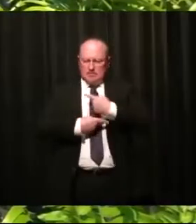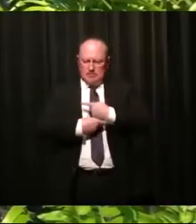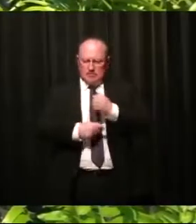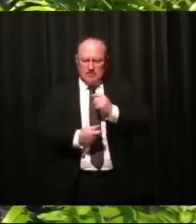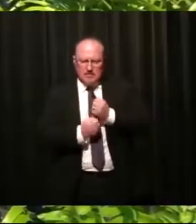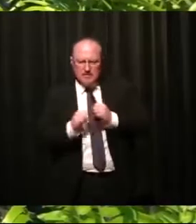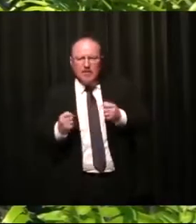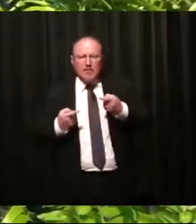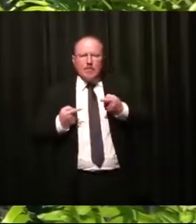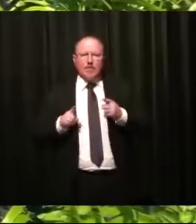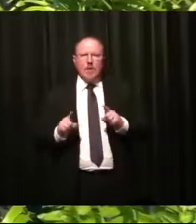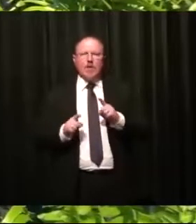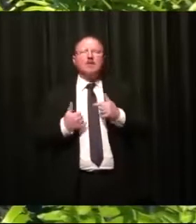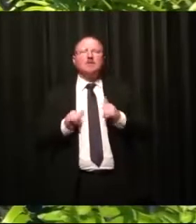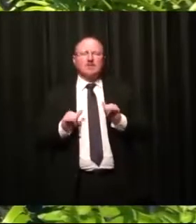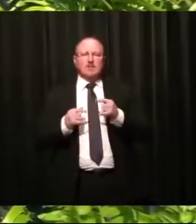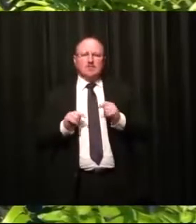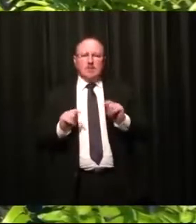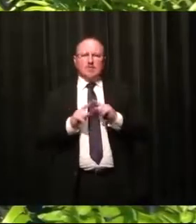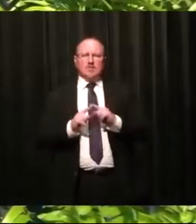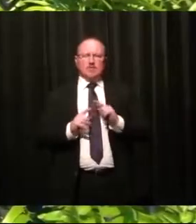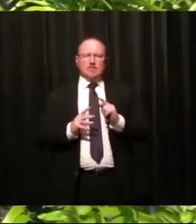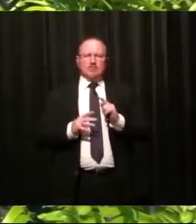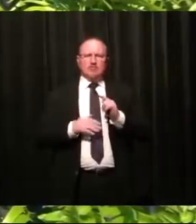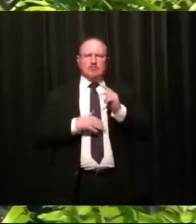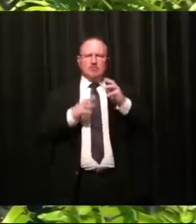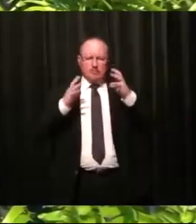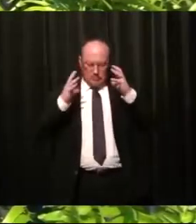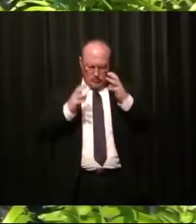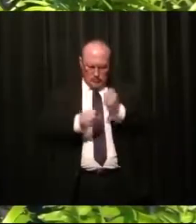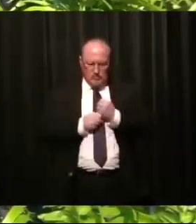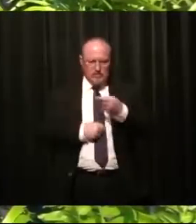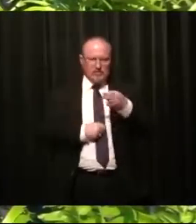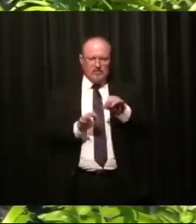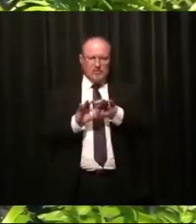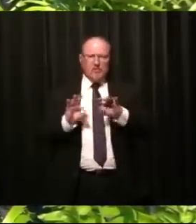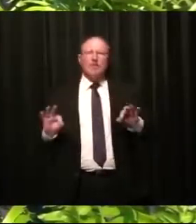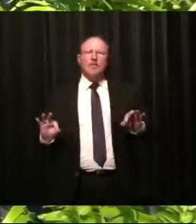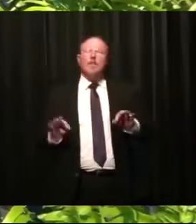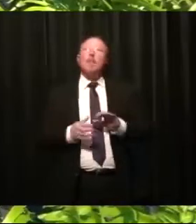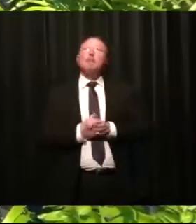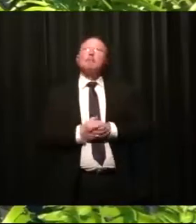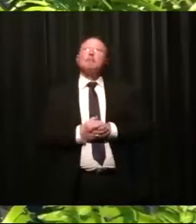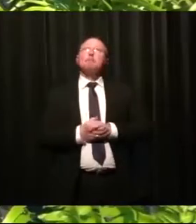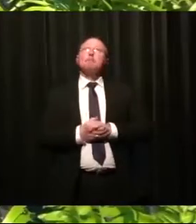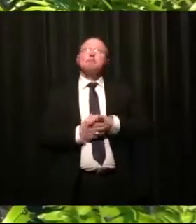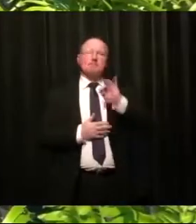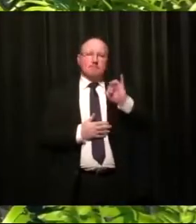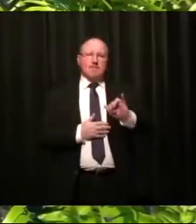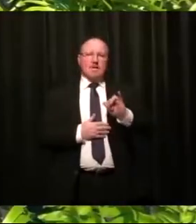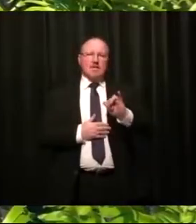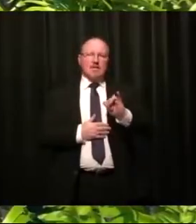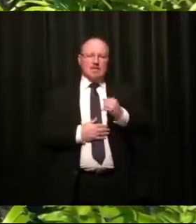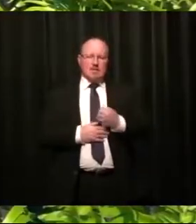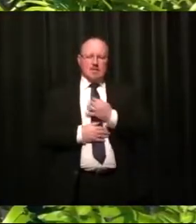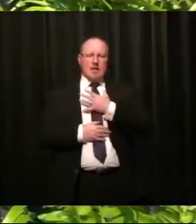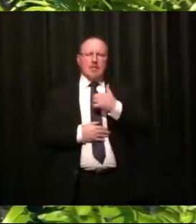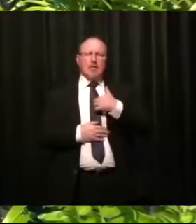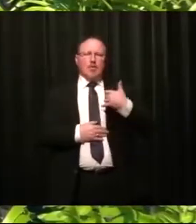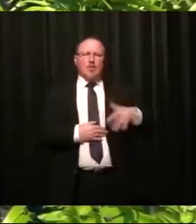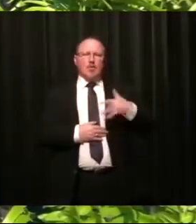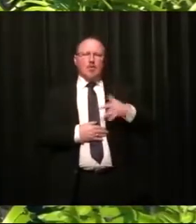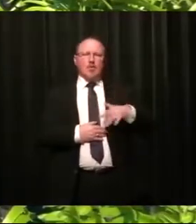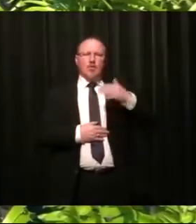safe themselves while still trying to progress towards that high school diploma. That's something that inspires